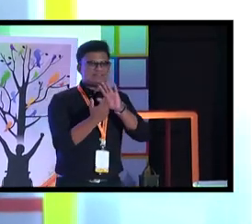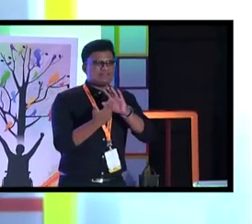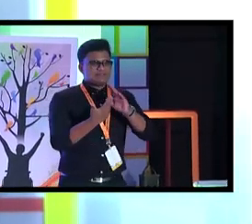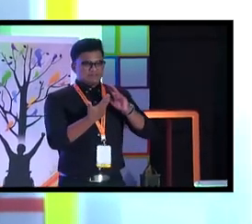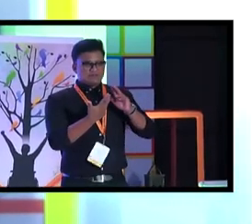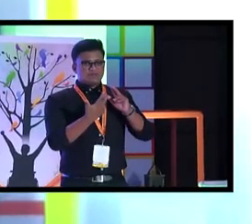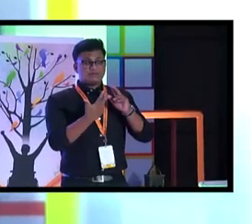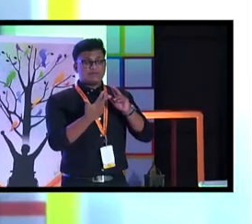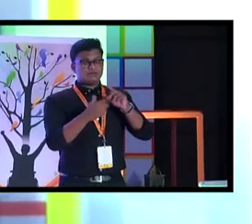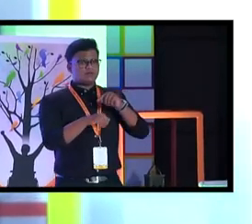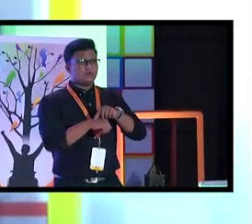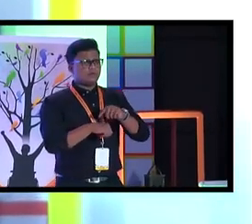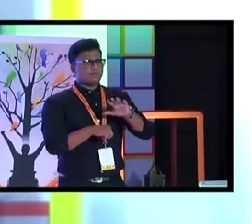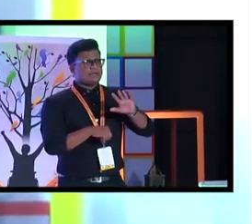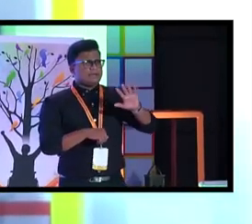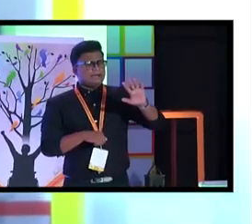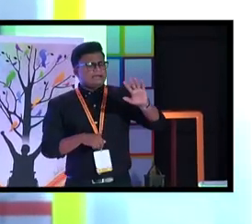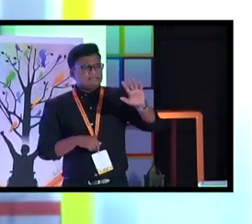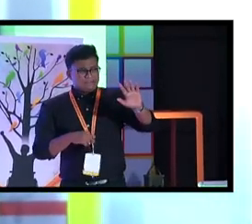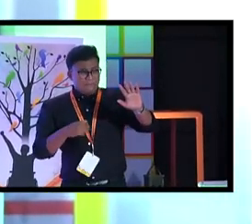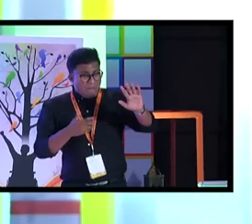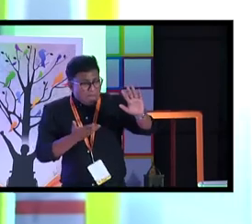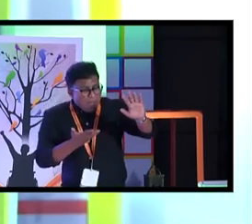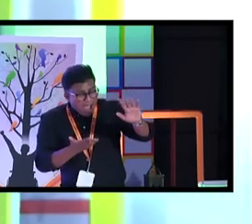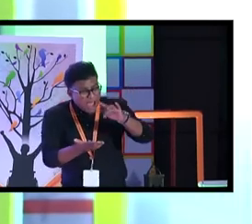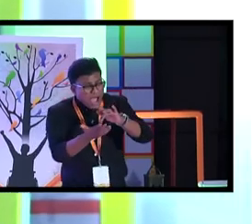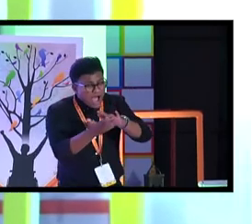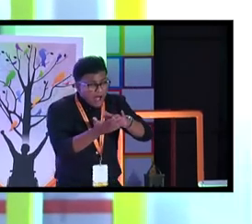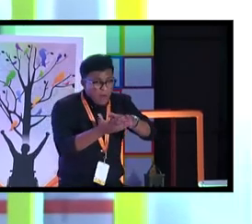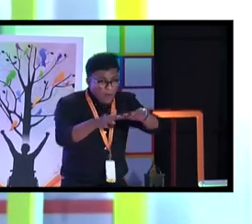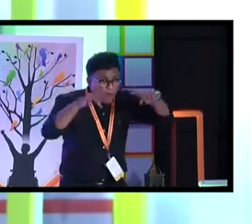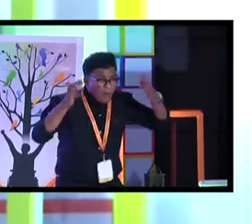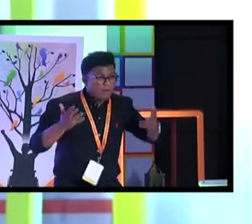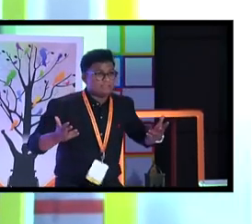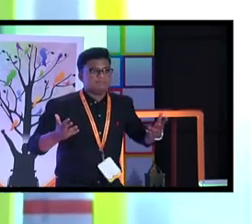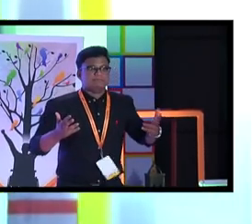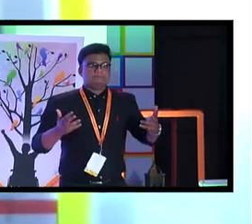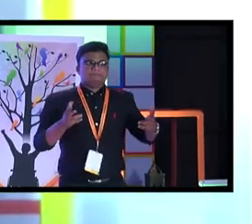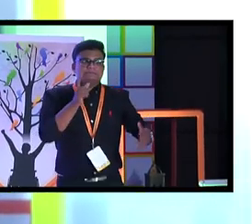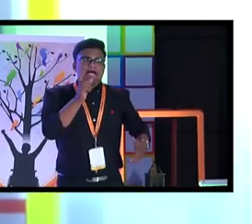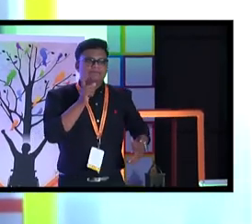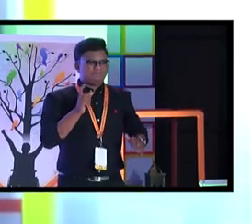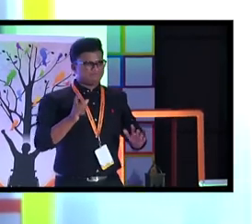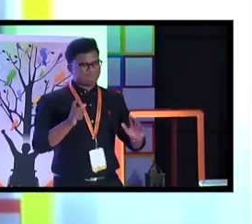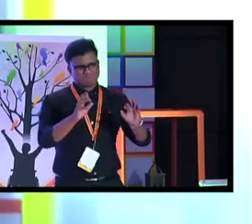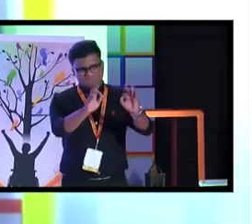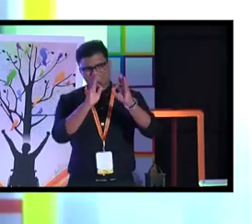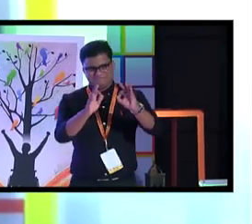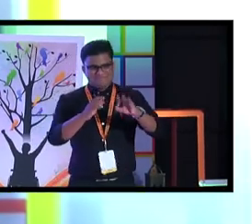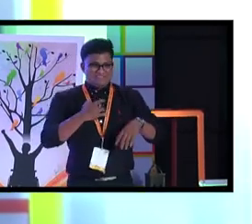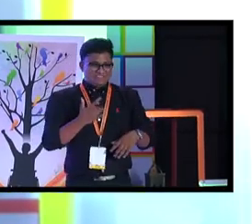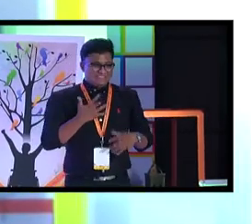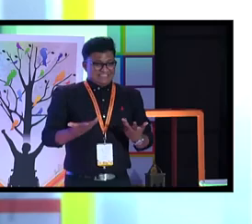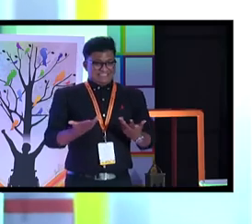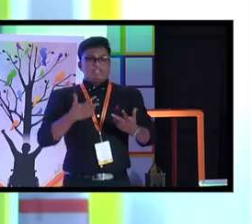know, it took me a minute and say, "Oh my God, at this summit, I'm going to say something? Oh, that's awesome." But then I told Sridhar that instead